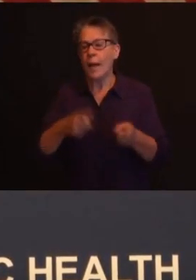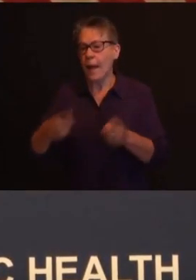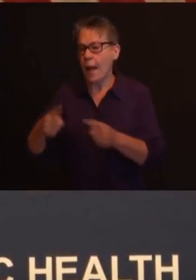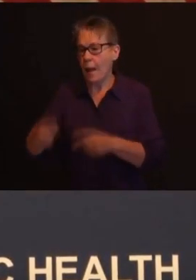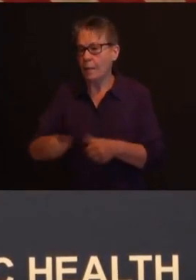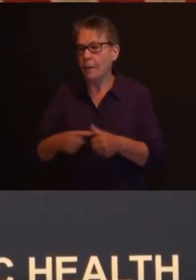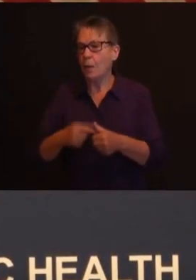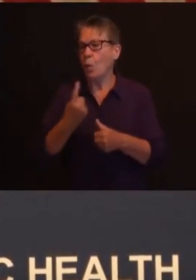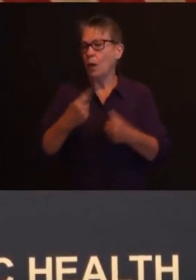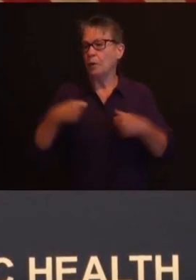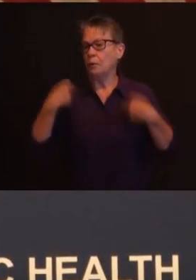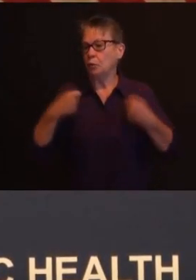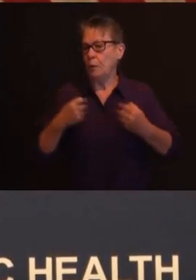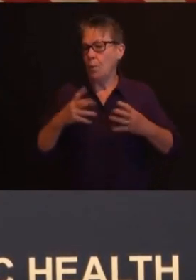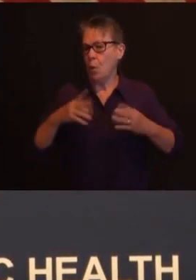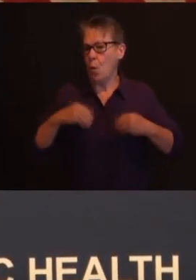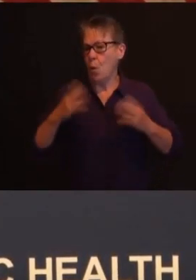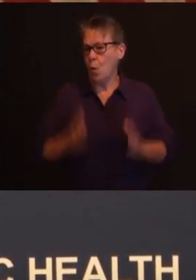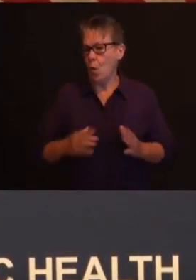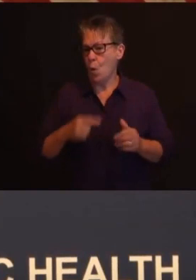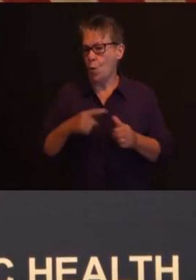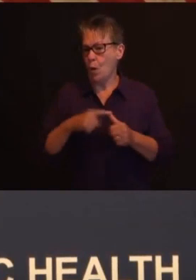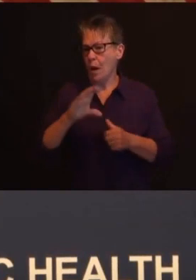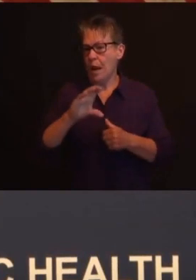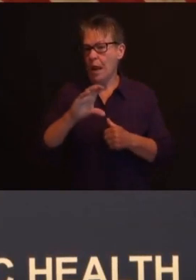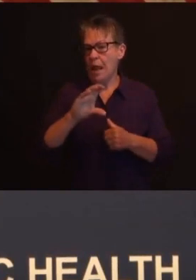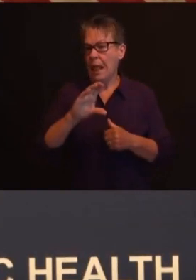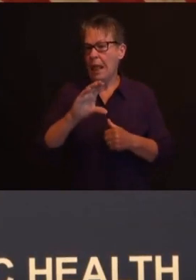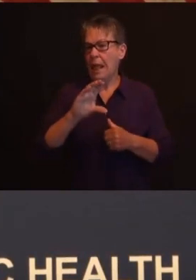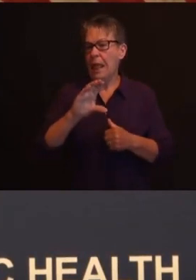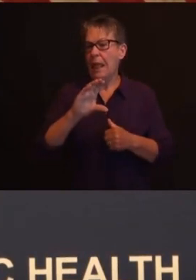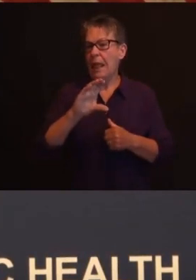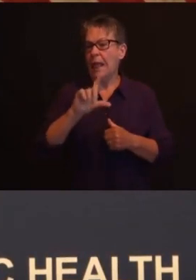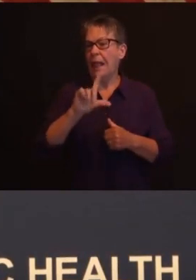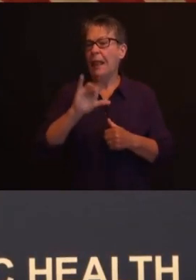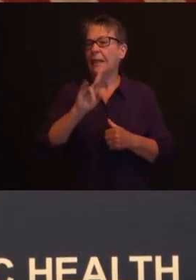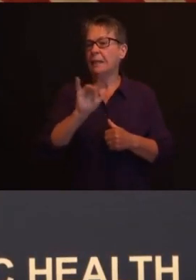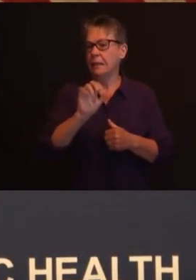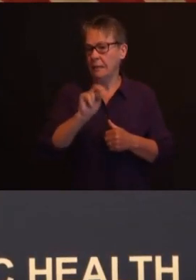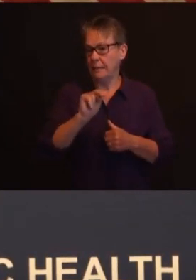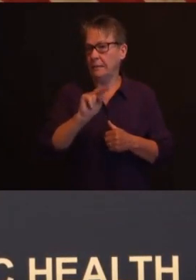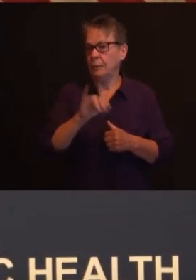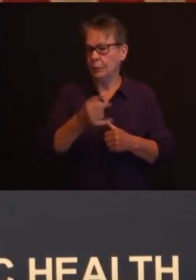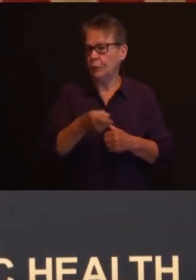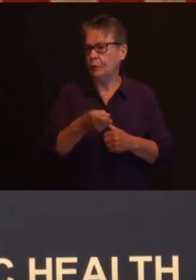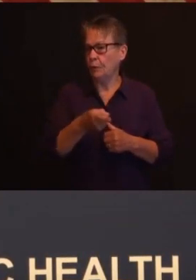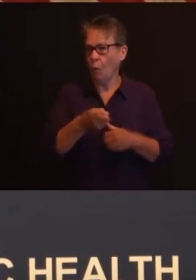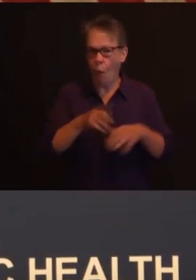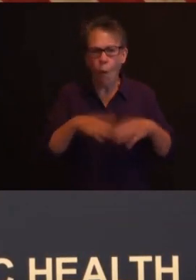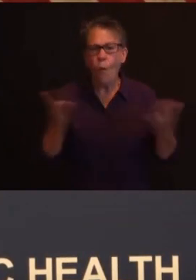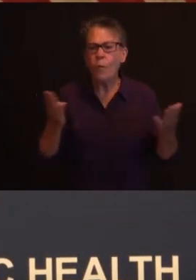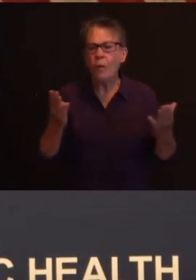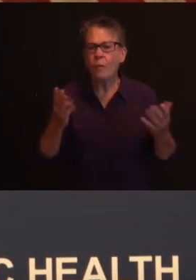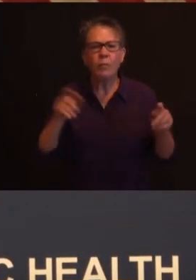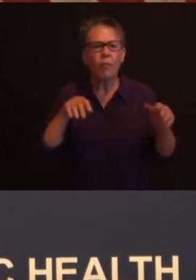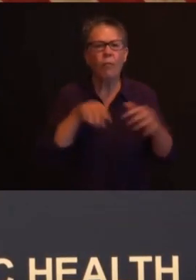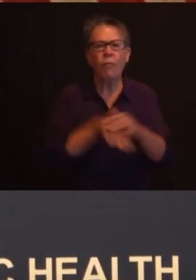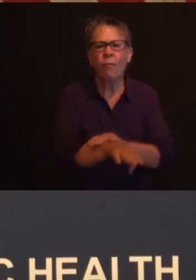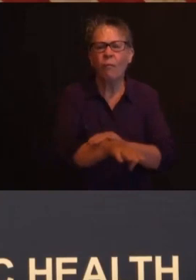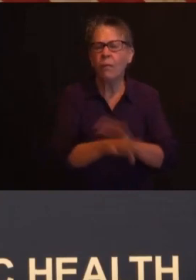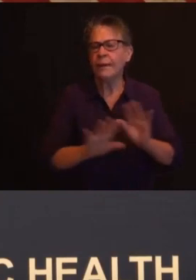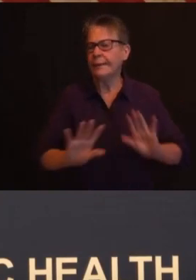was cited once again for remaining open. In Burlington City, state police responded to help clear